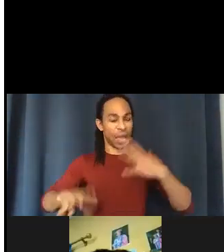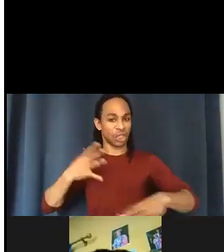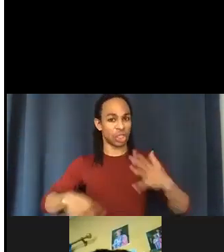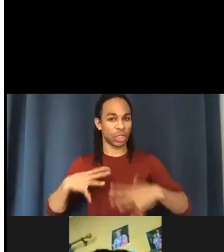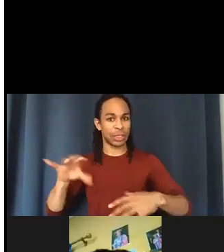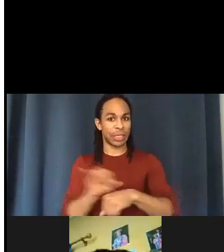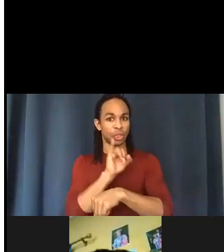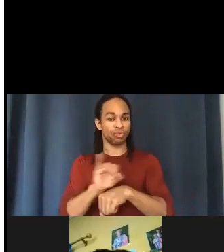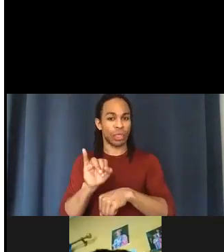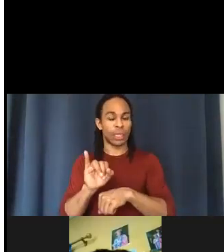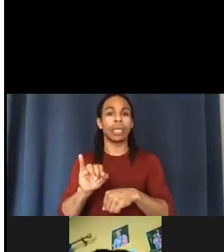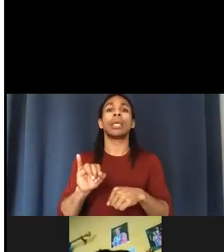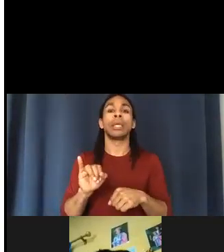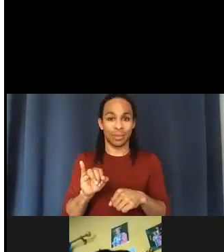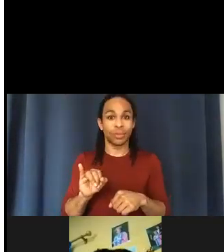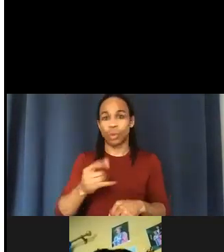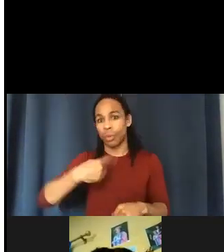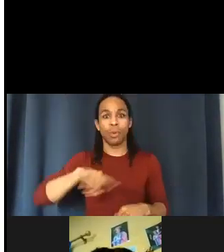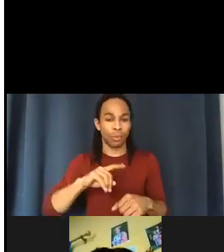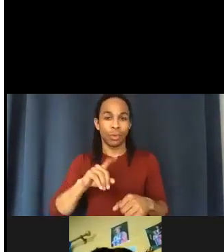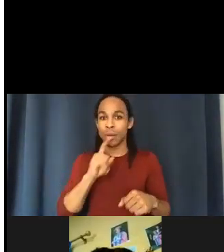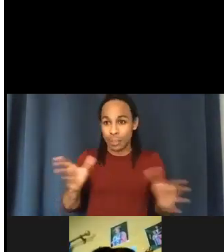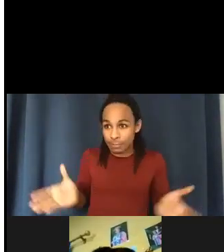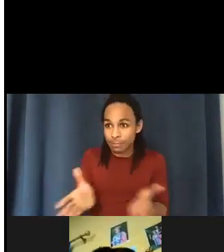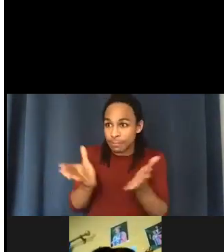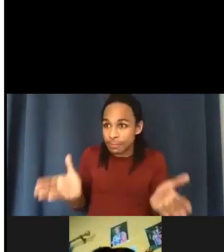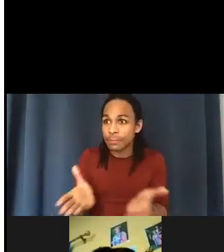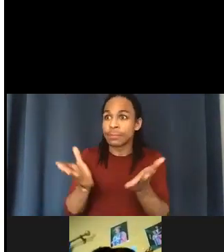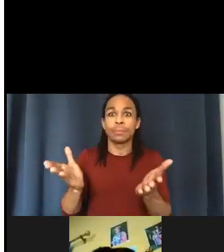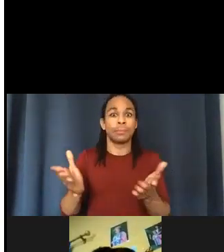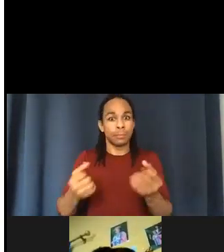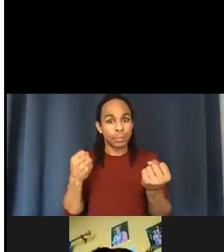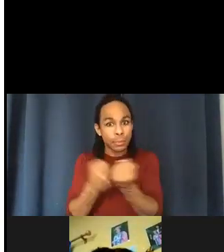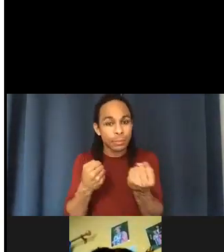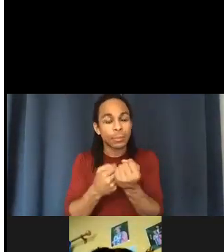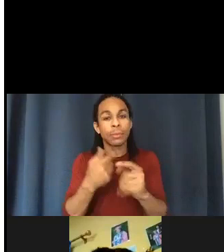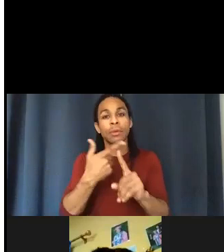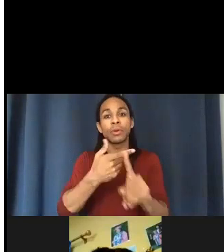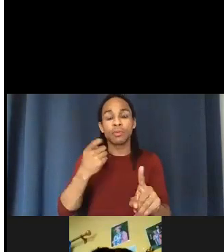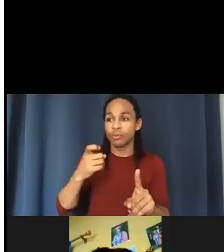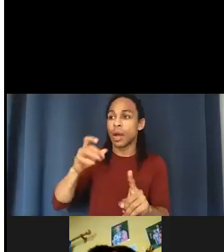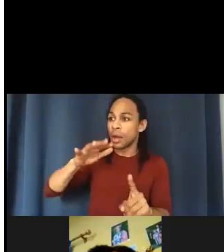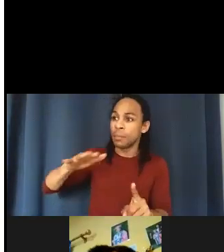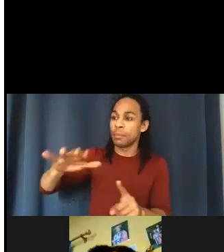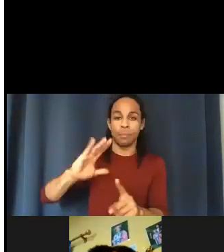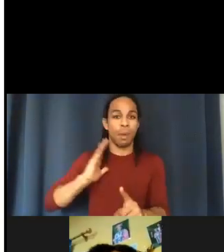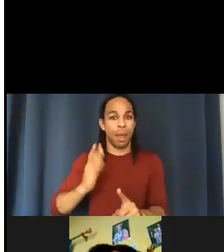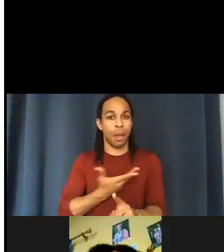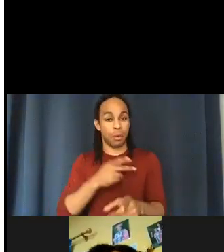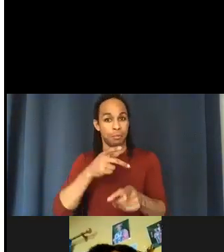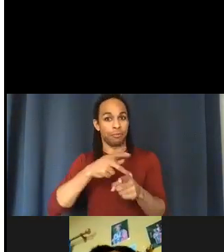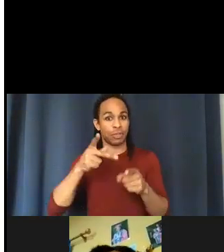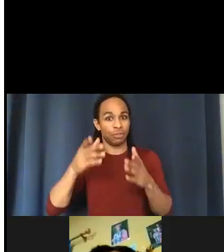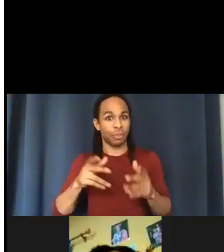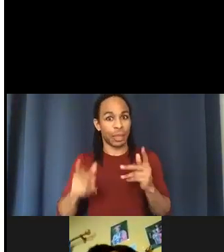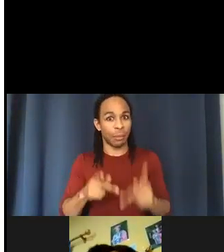trying to rally support and get a lot to distribute mask to children in the hotspot